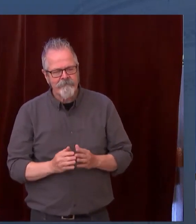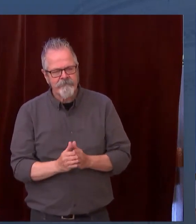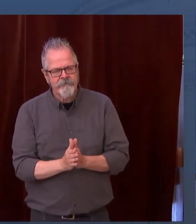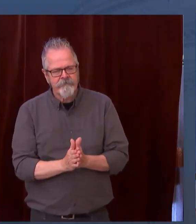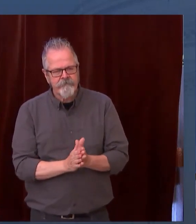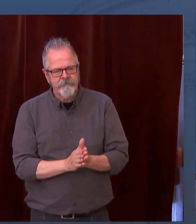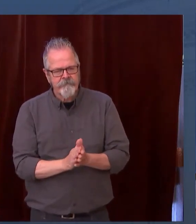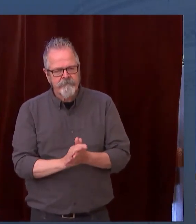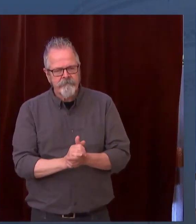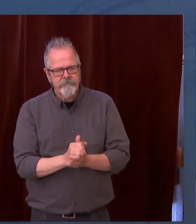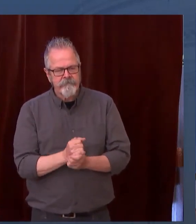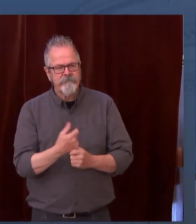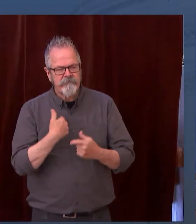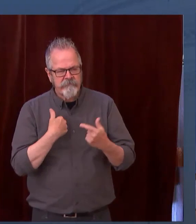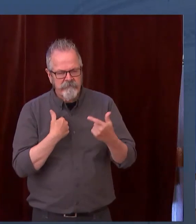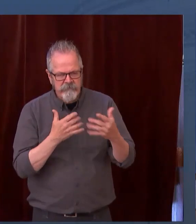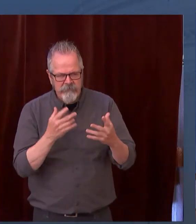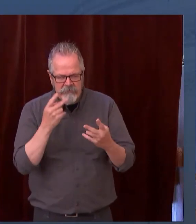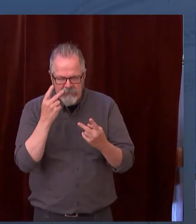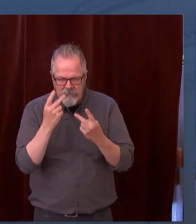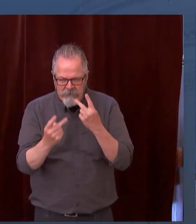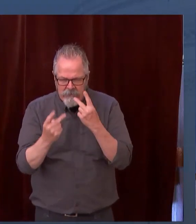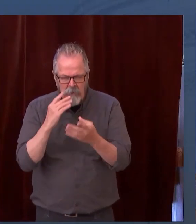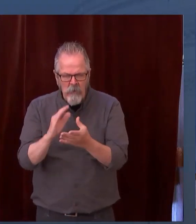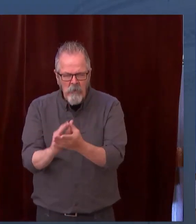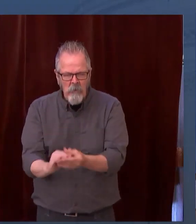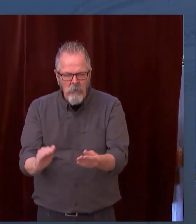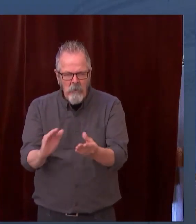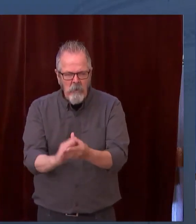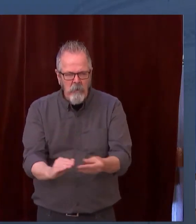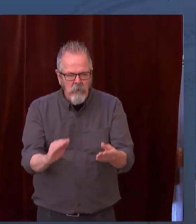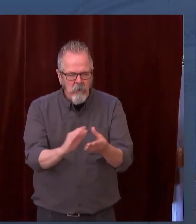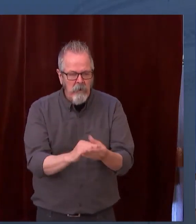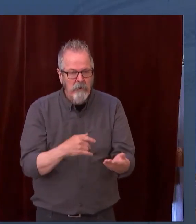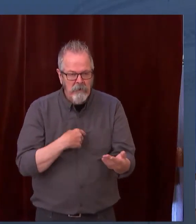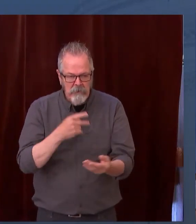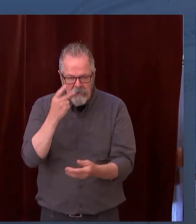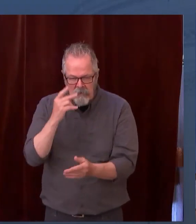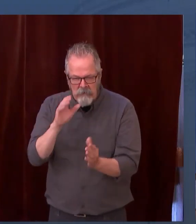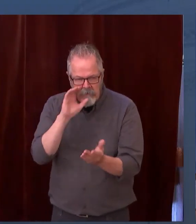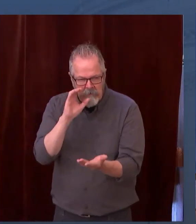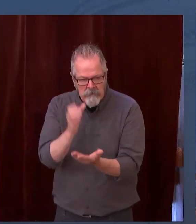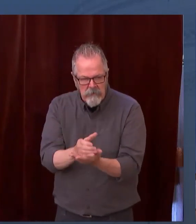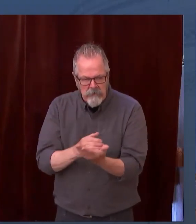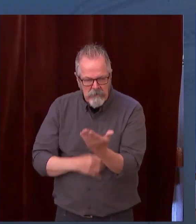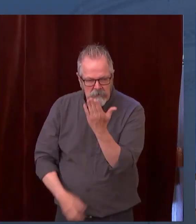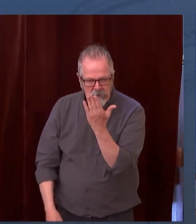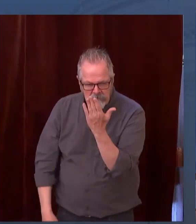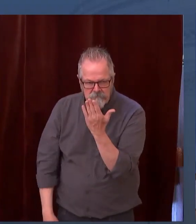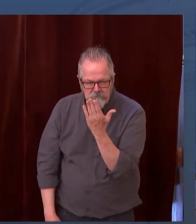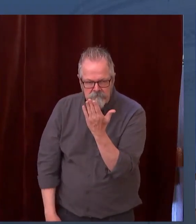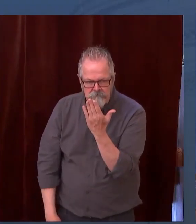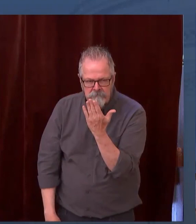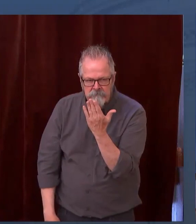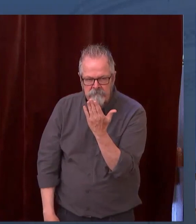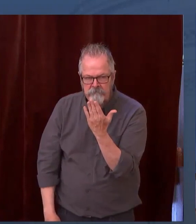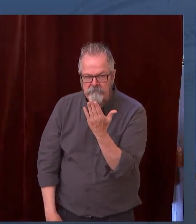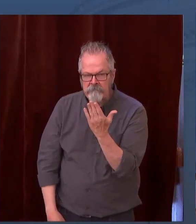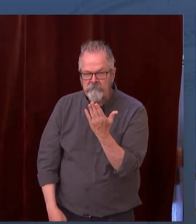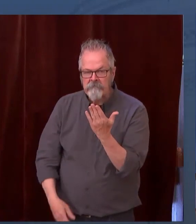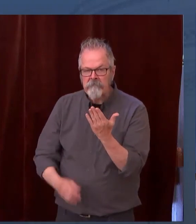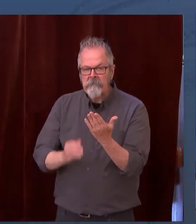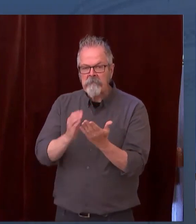several Seattle-based Safeways, at least one in West Seattle and Fred Meyer in North Seattle, are not enforcing mask